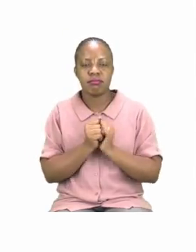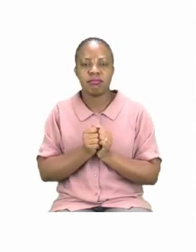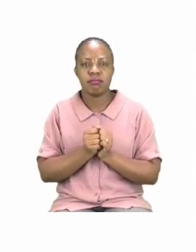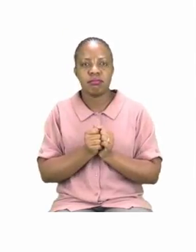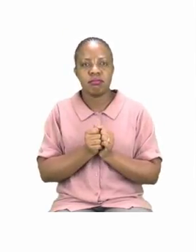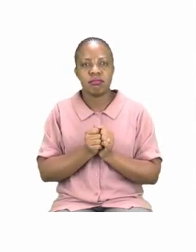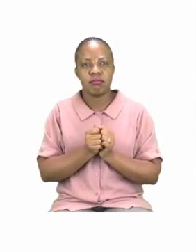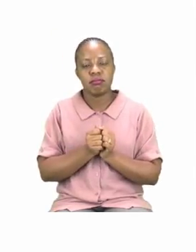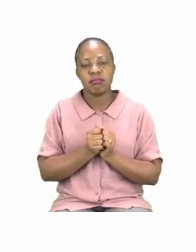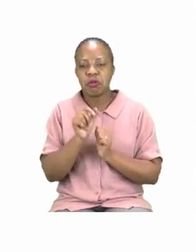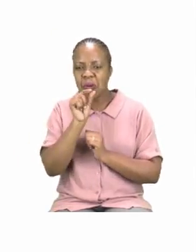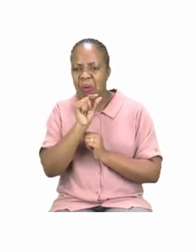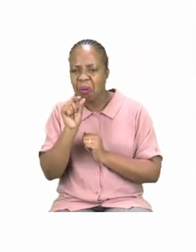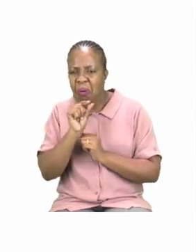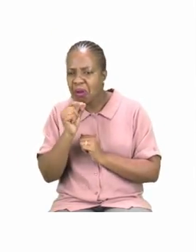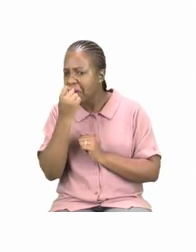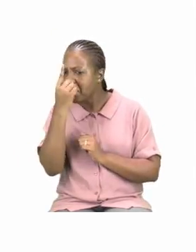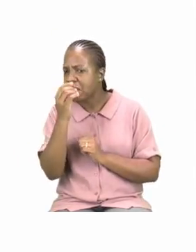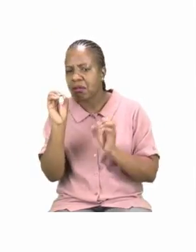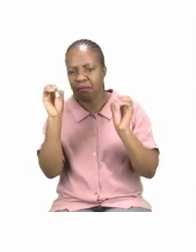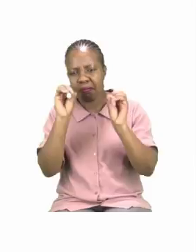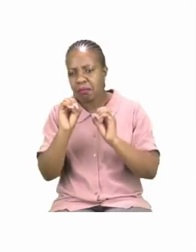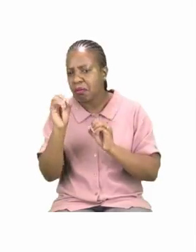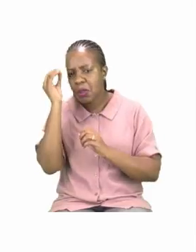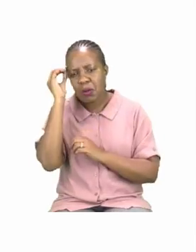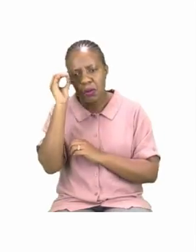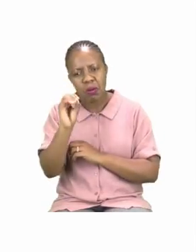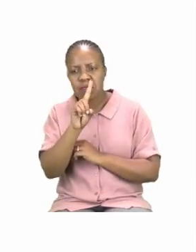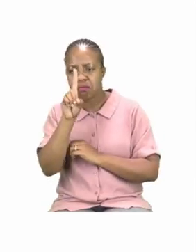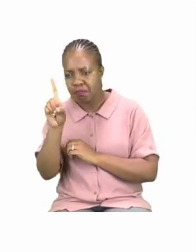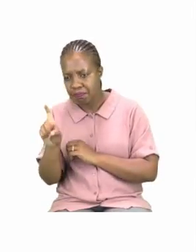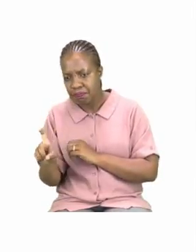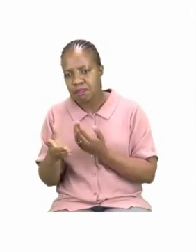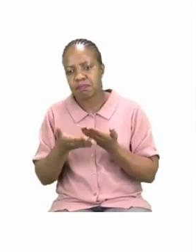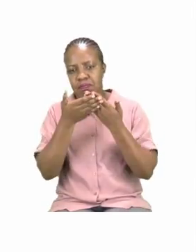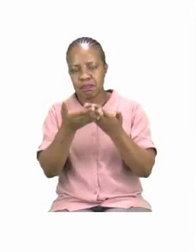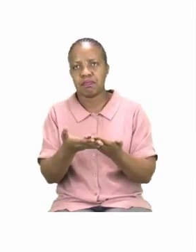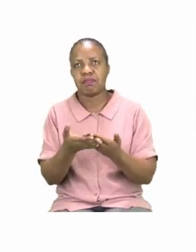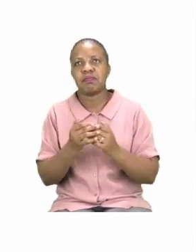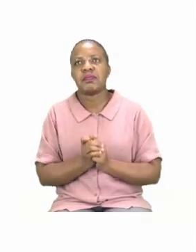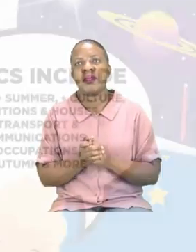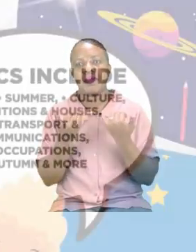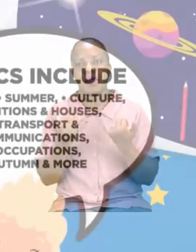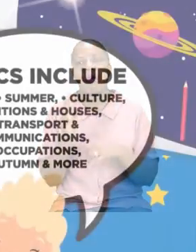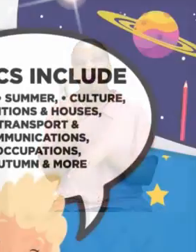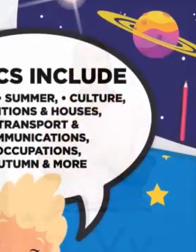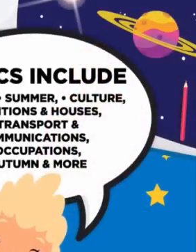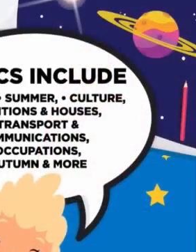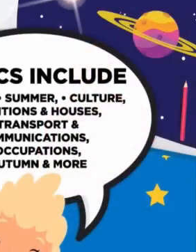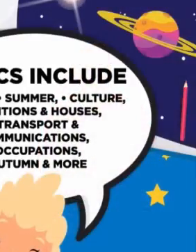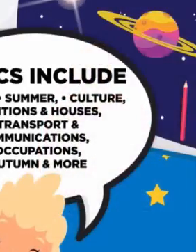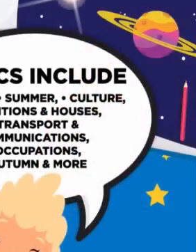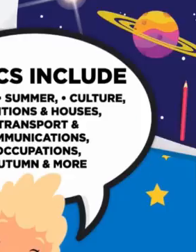it's okay to ask for help. I will see you just now after our short advert break. Do you